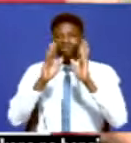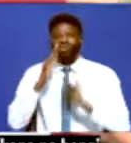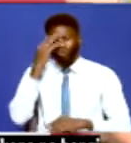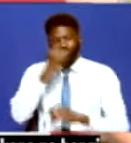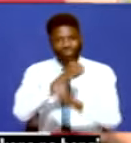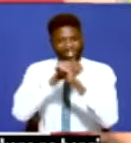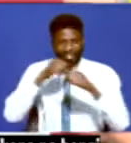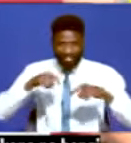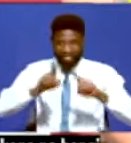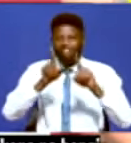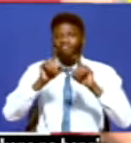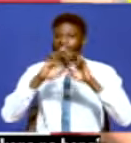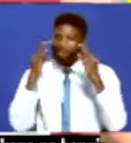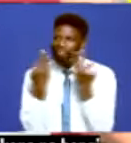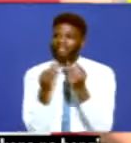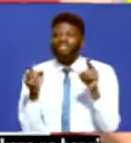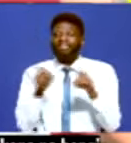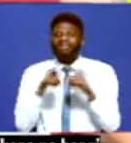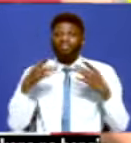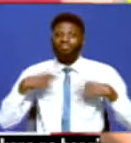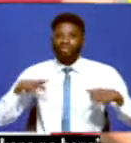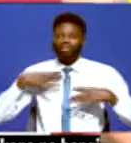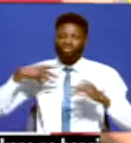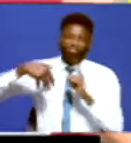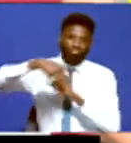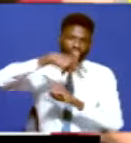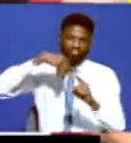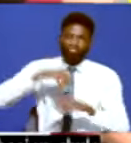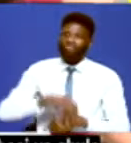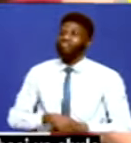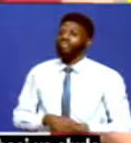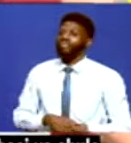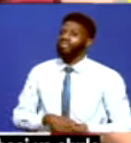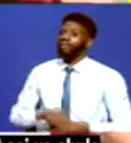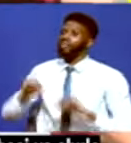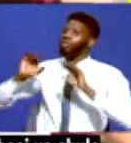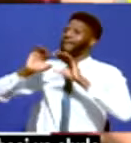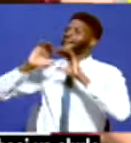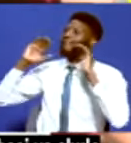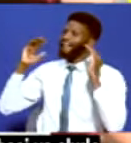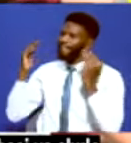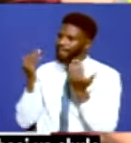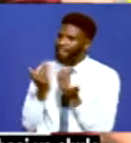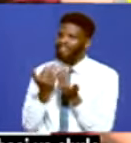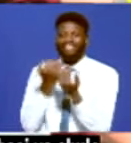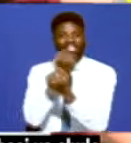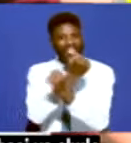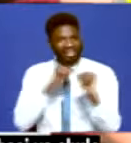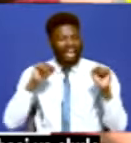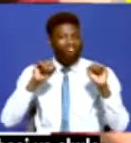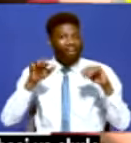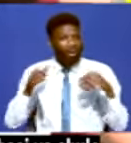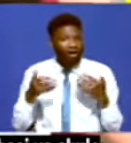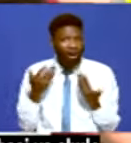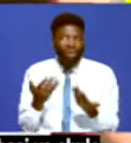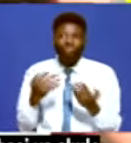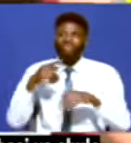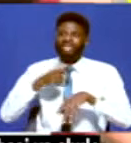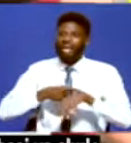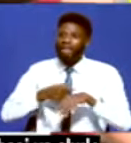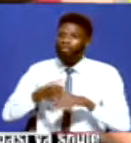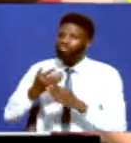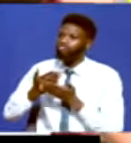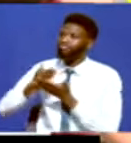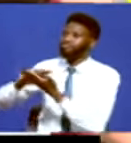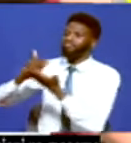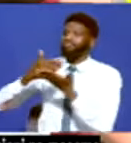The safety of the world lies in sharing the full complement of